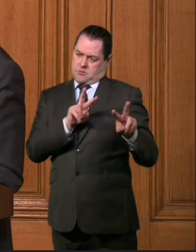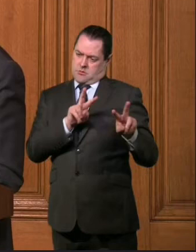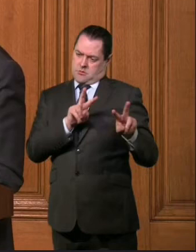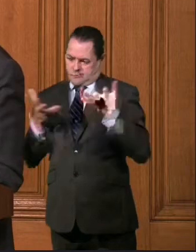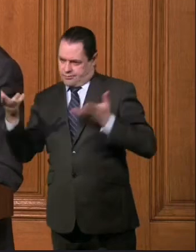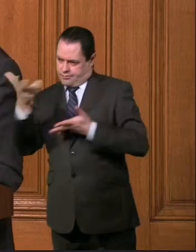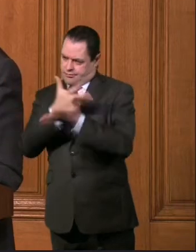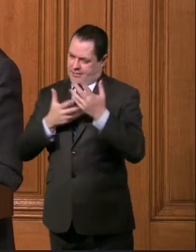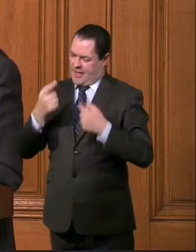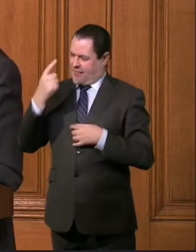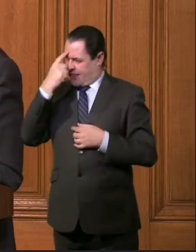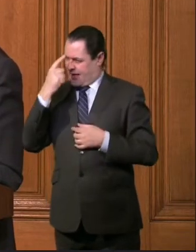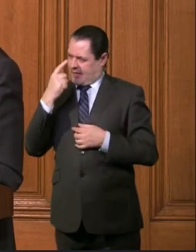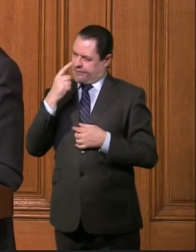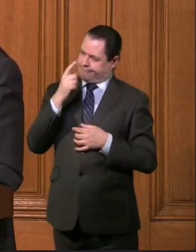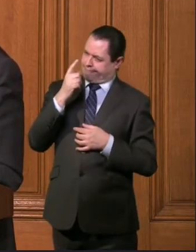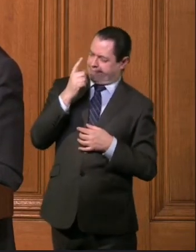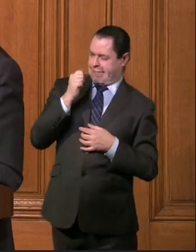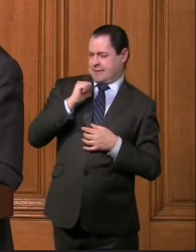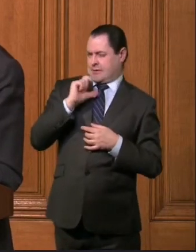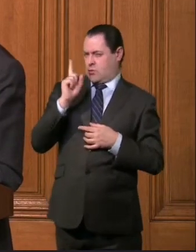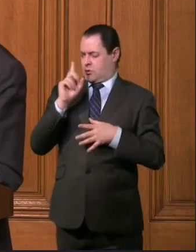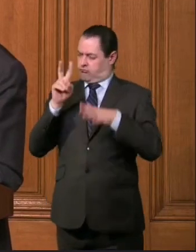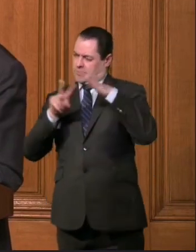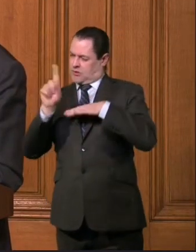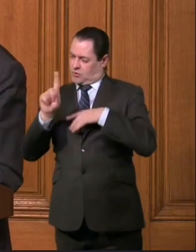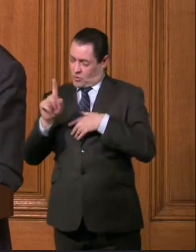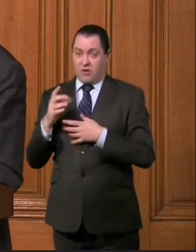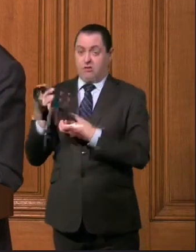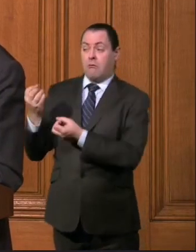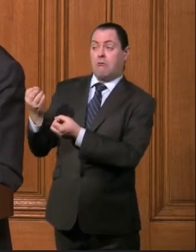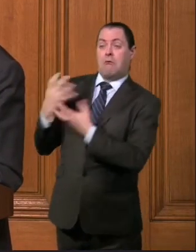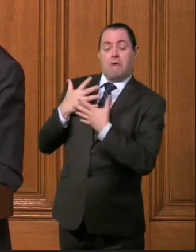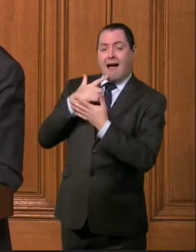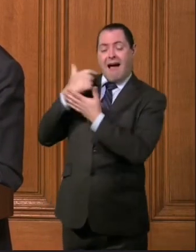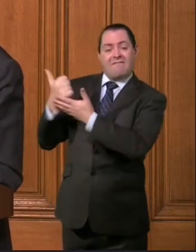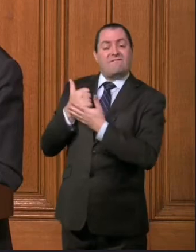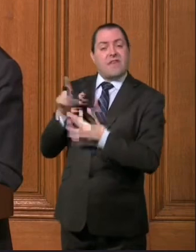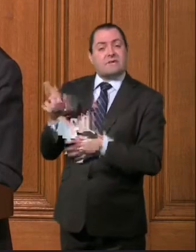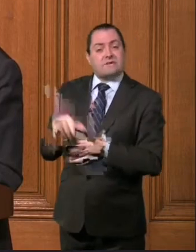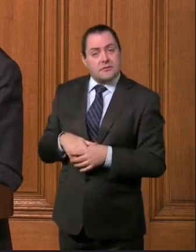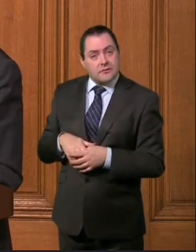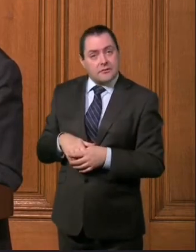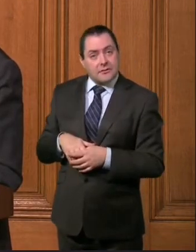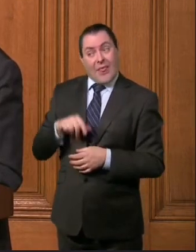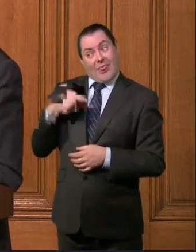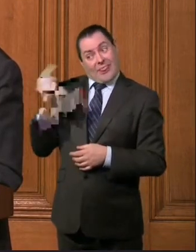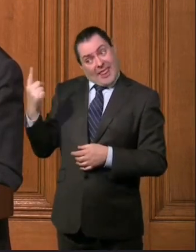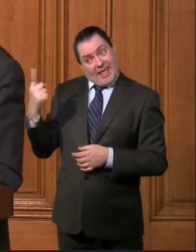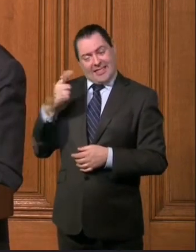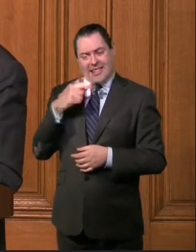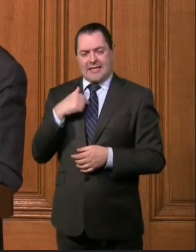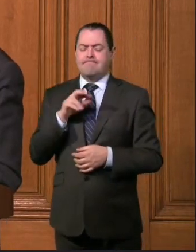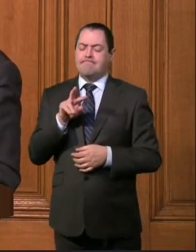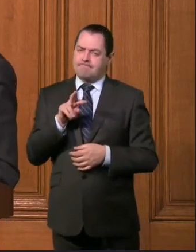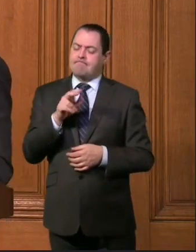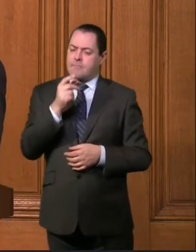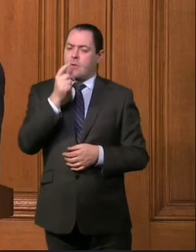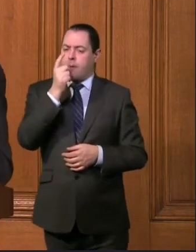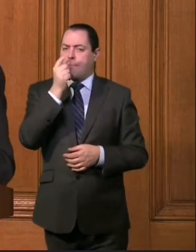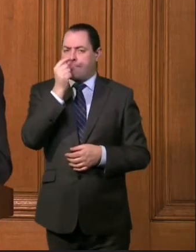there's a realistic possibility that there could be an increase in mortality. And that looks like, as I said, if you were to